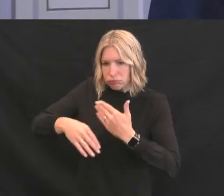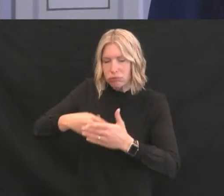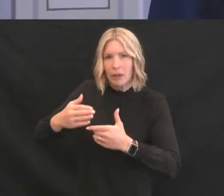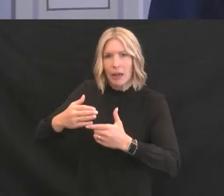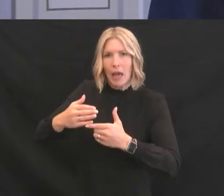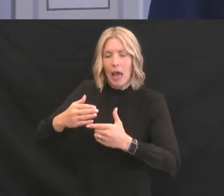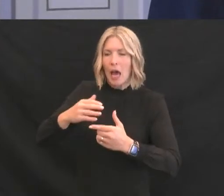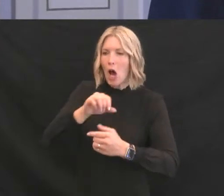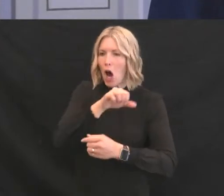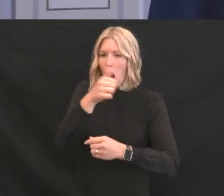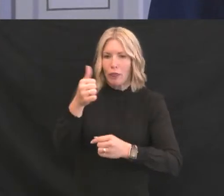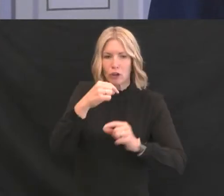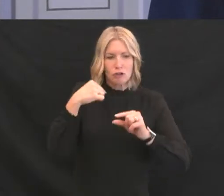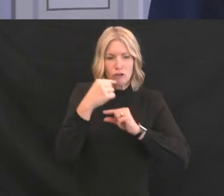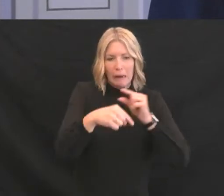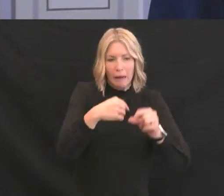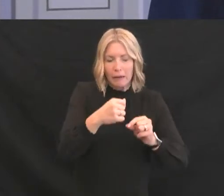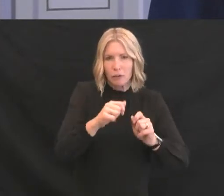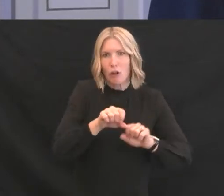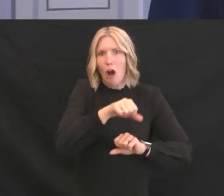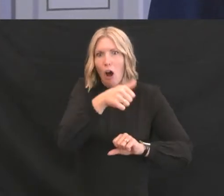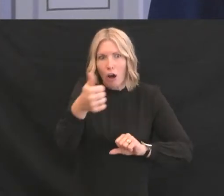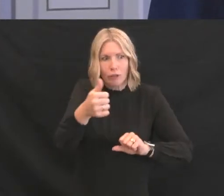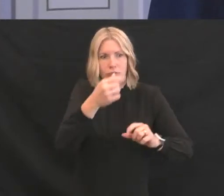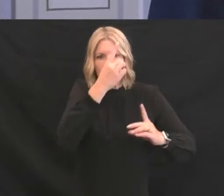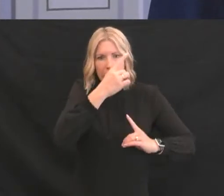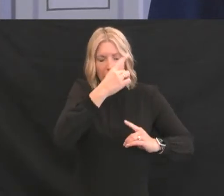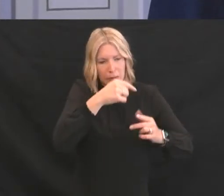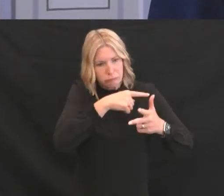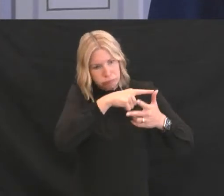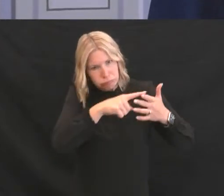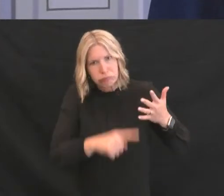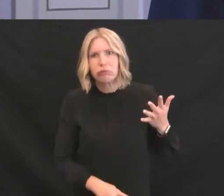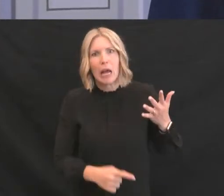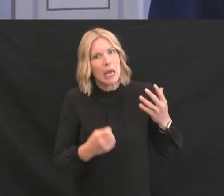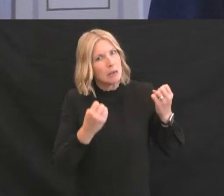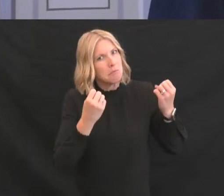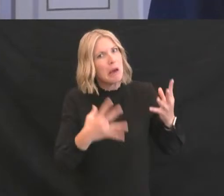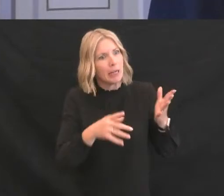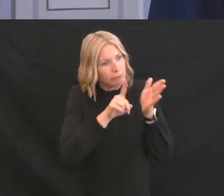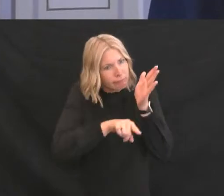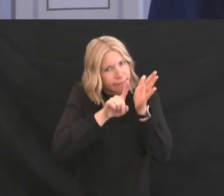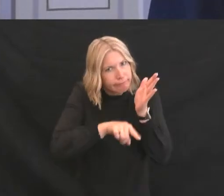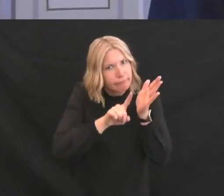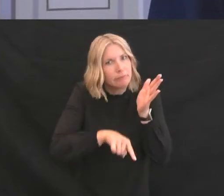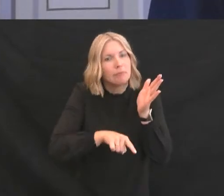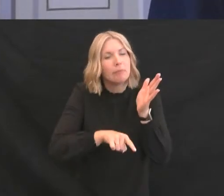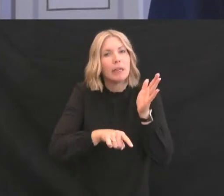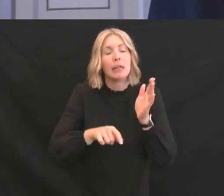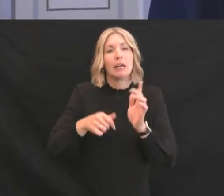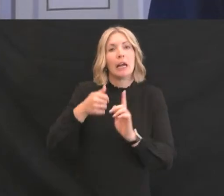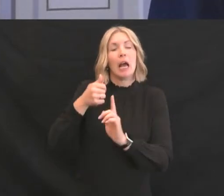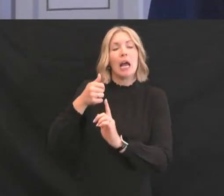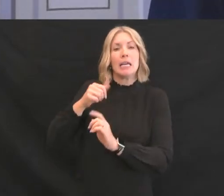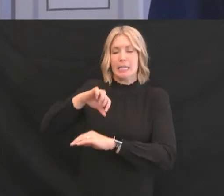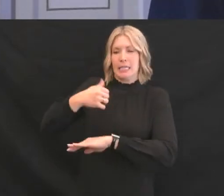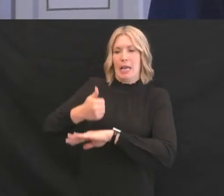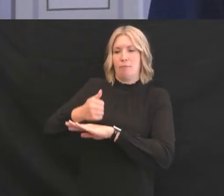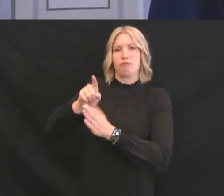pharmacogenetics in other inflammatory rheumatic diseases. Dr. Rahman established a research program at Memorial